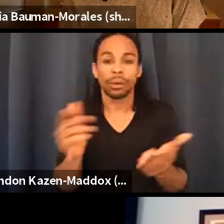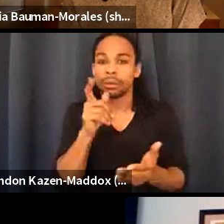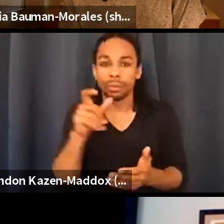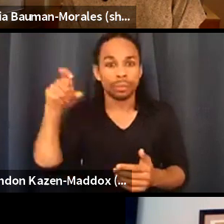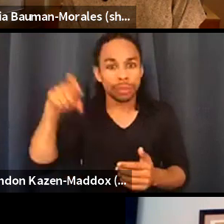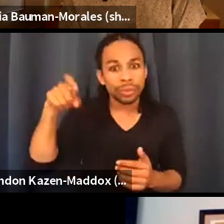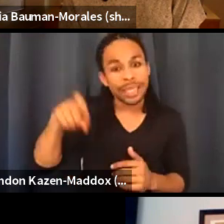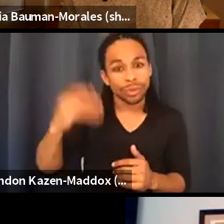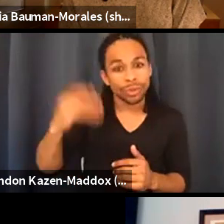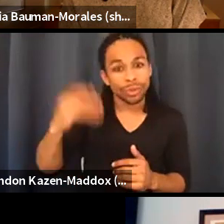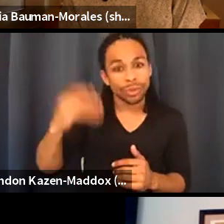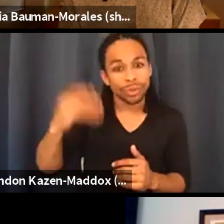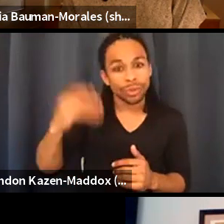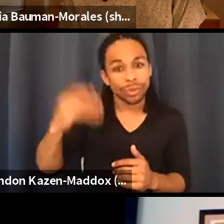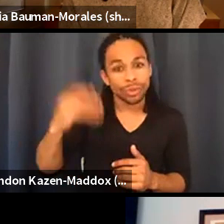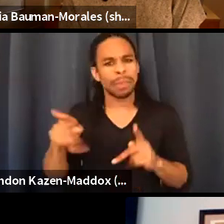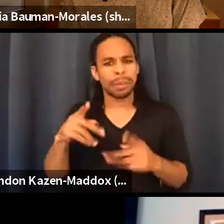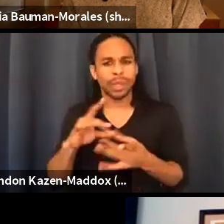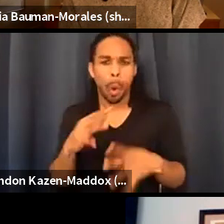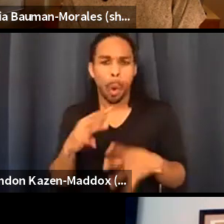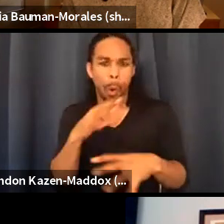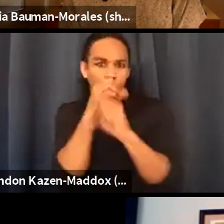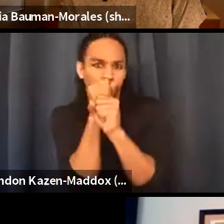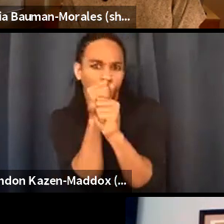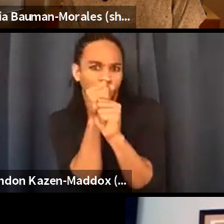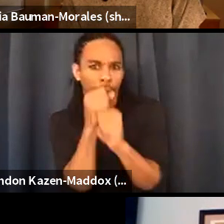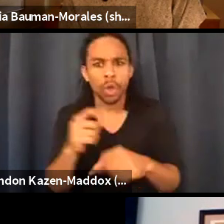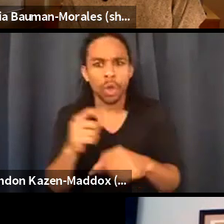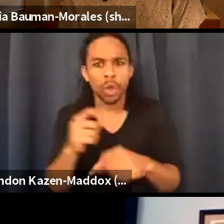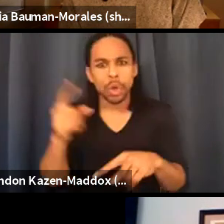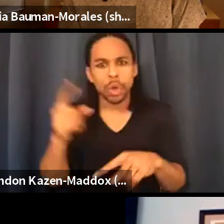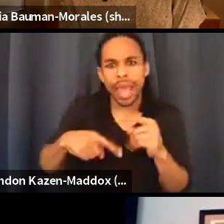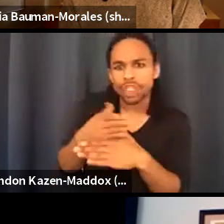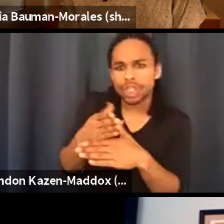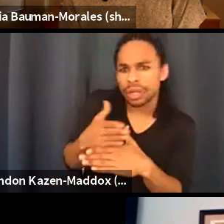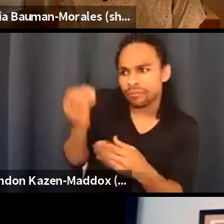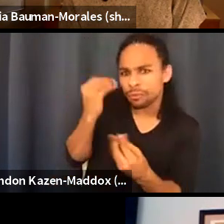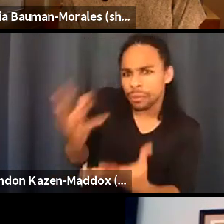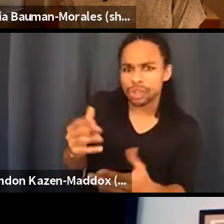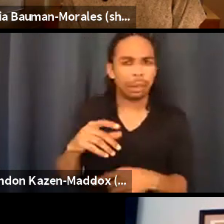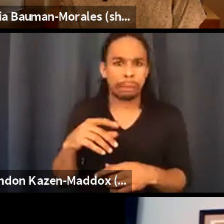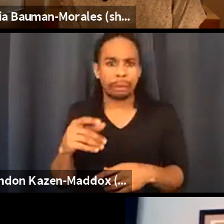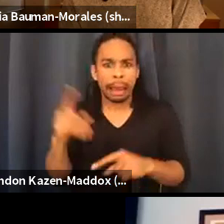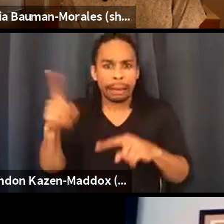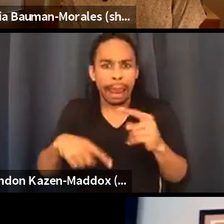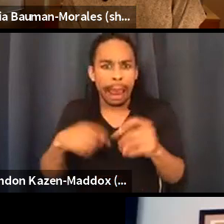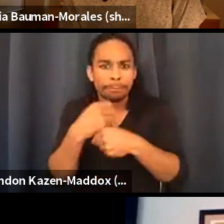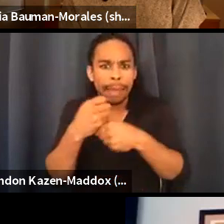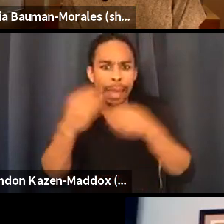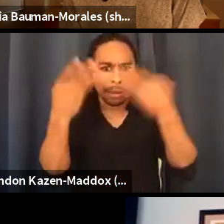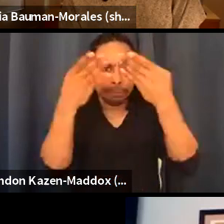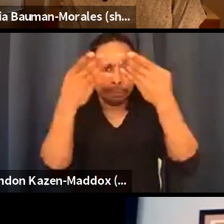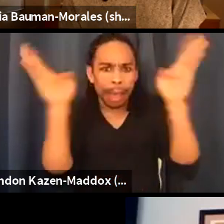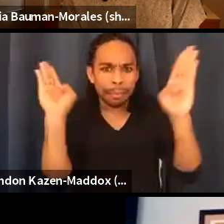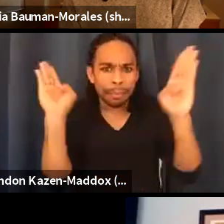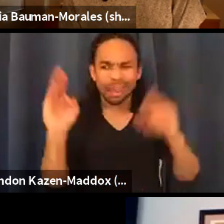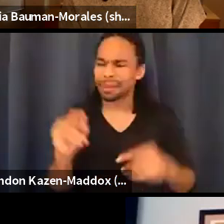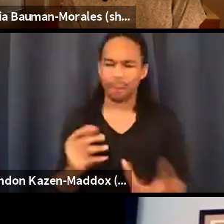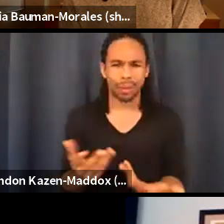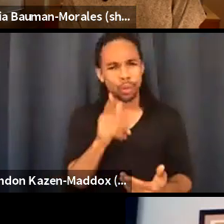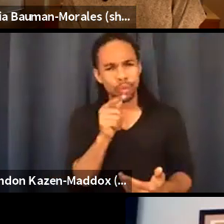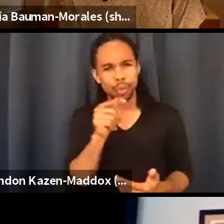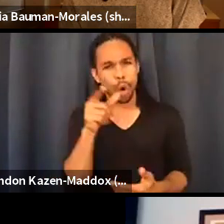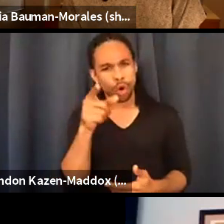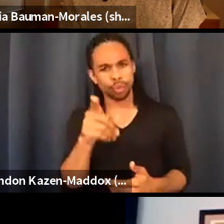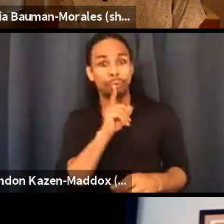worth it, but what are really the values that are telling you to keep that budget document and that information to yourself? Can I say one thing on